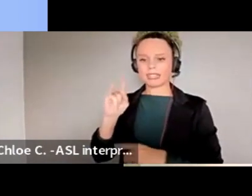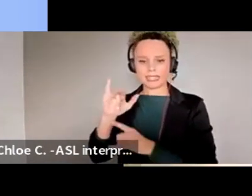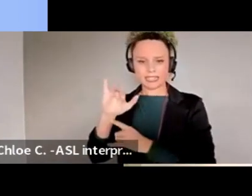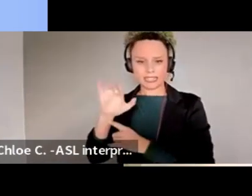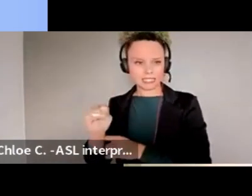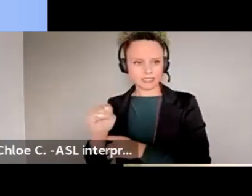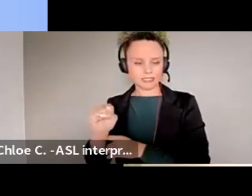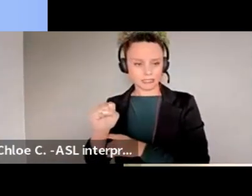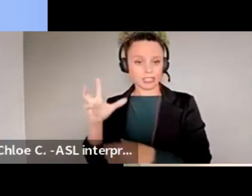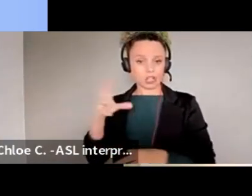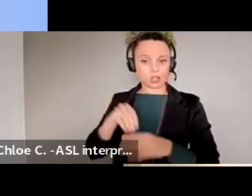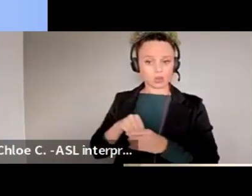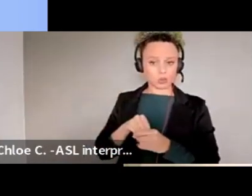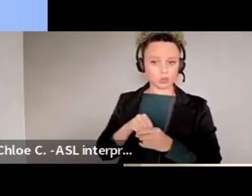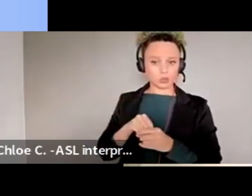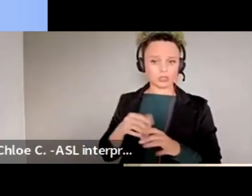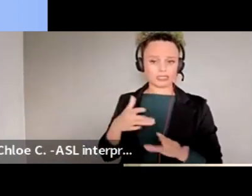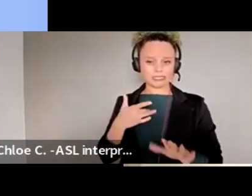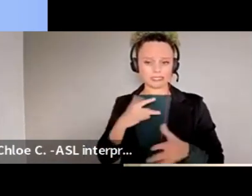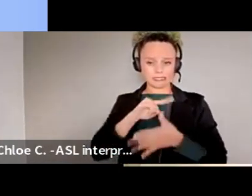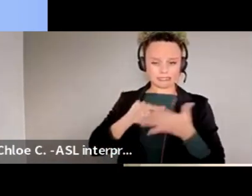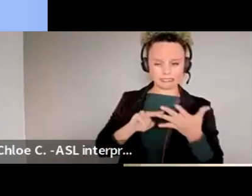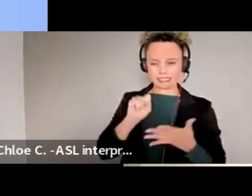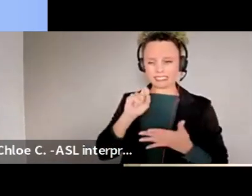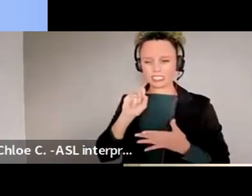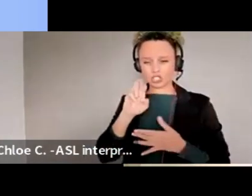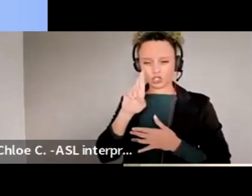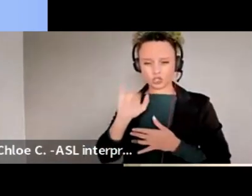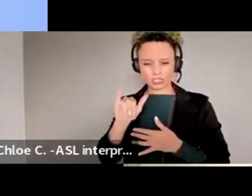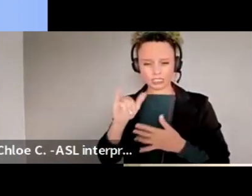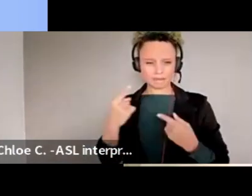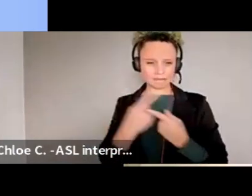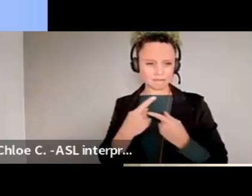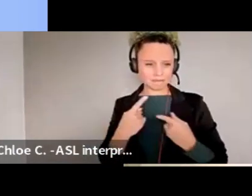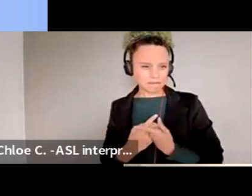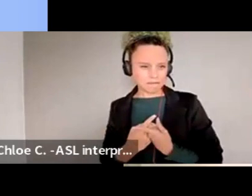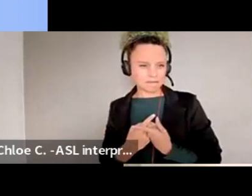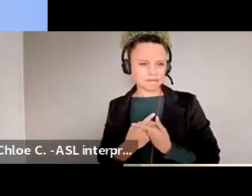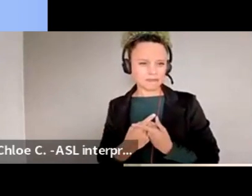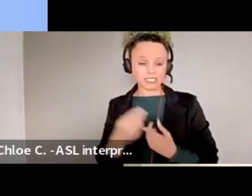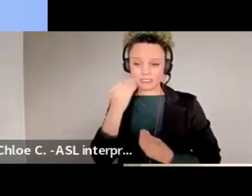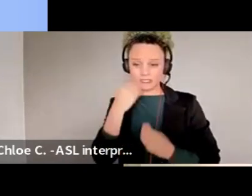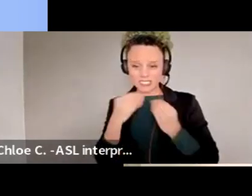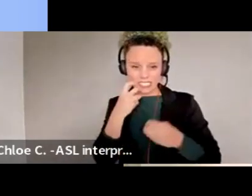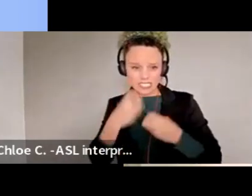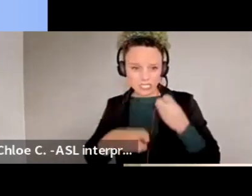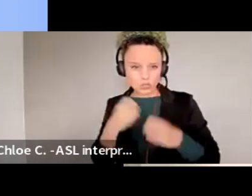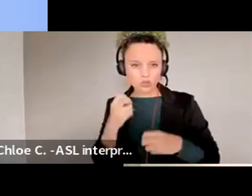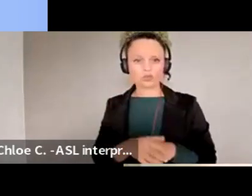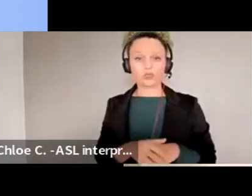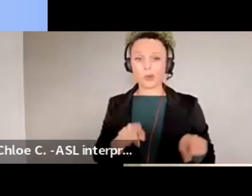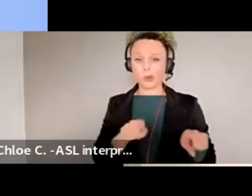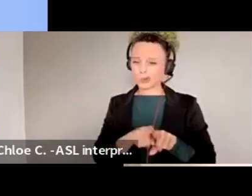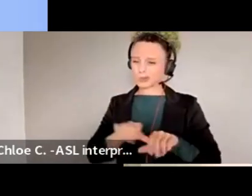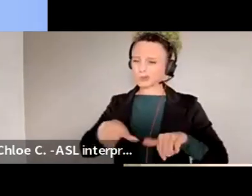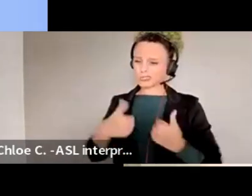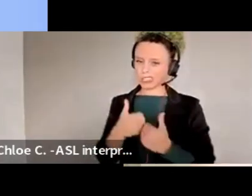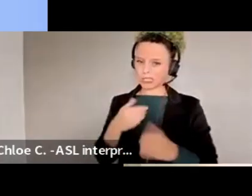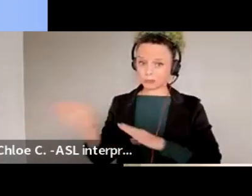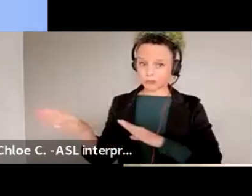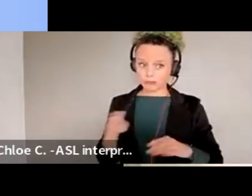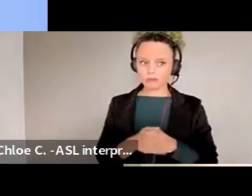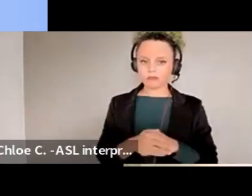patterns, behaviors, and related comorbidities, including sensory anomalies, feeding